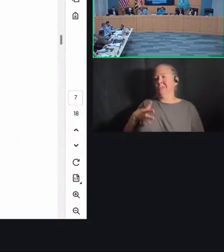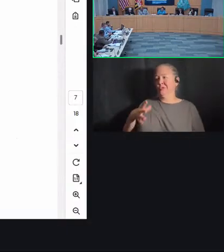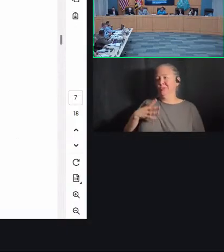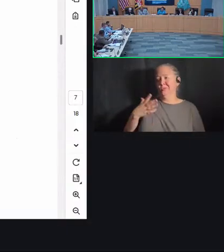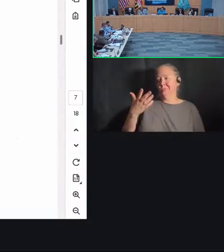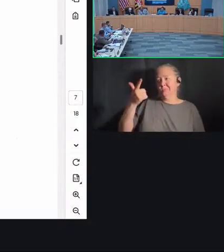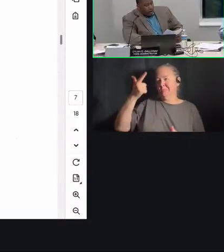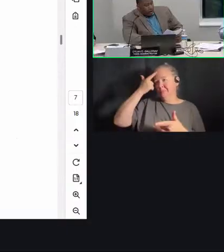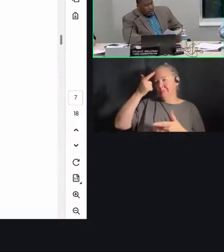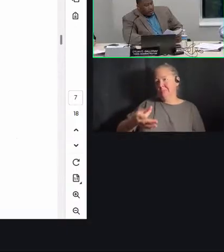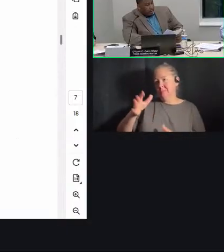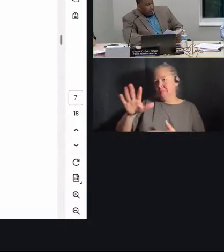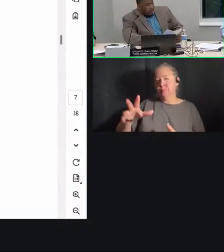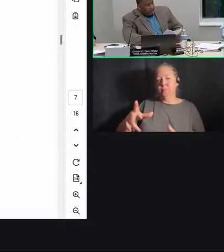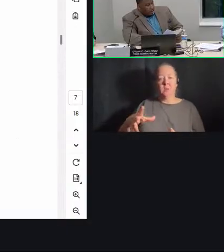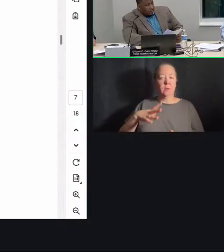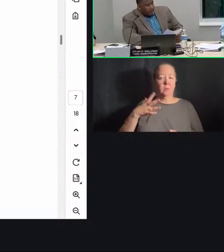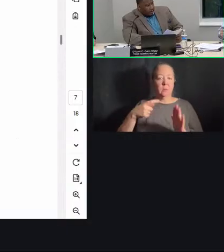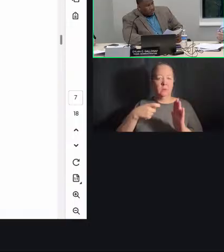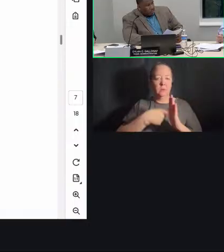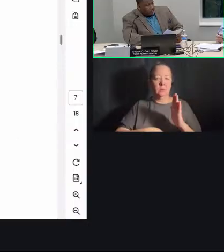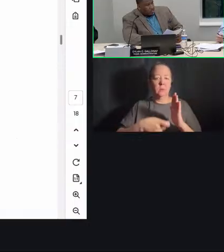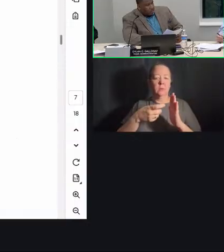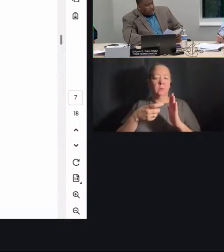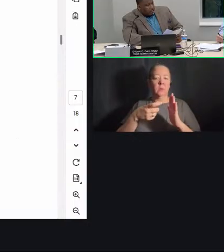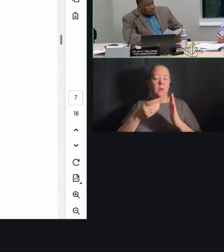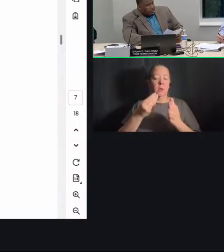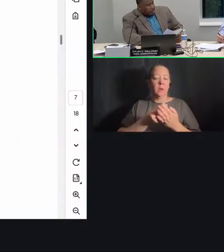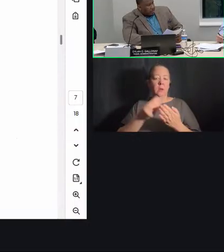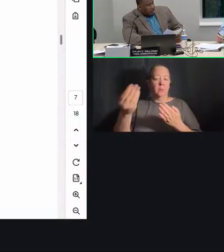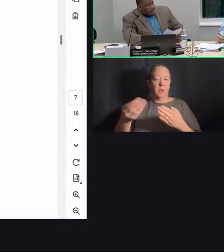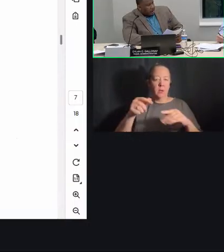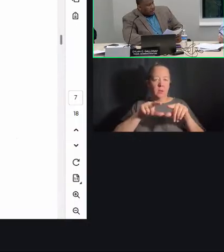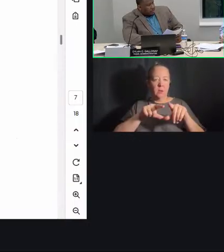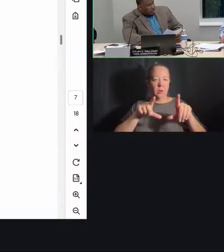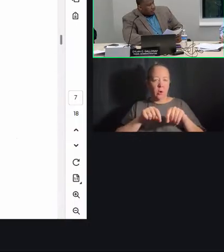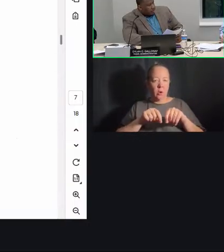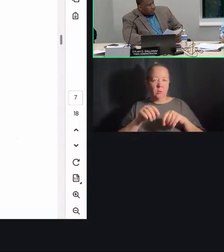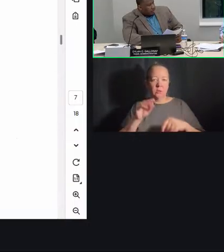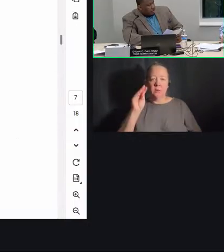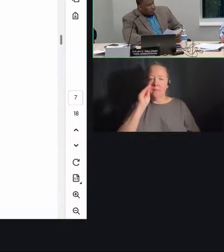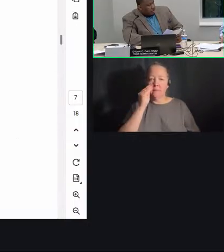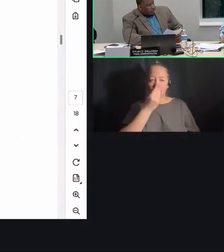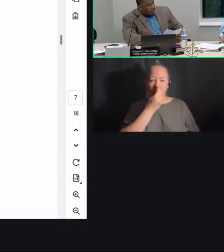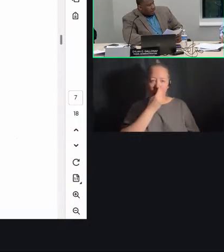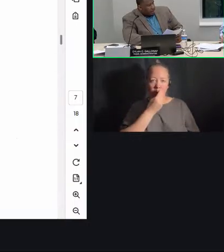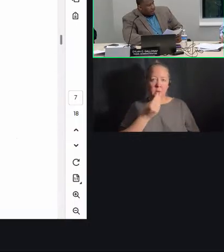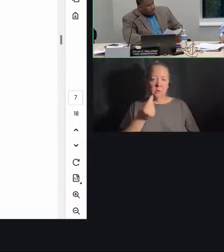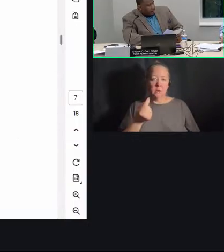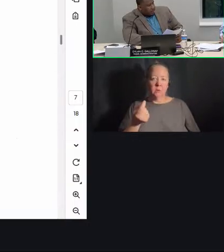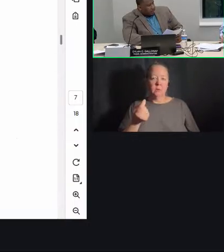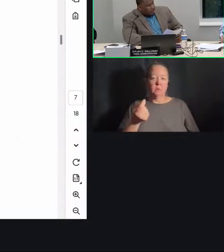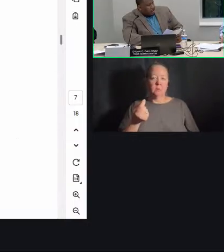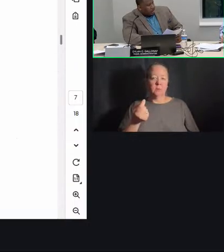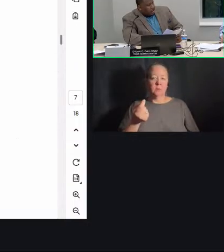when you buy cards, flowers, those type of ceremonial things from the mayor and